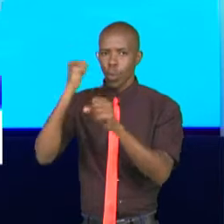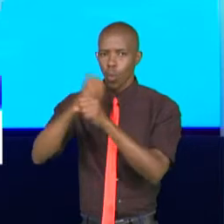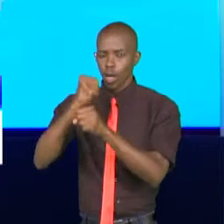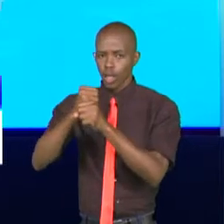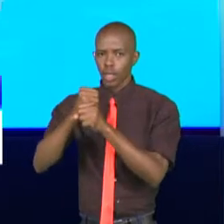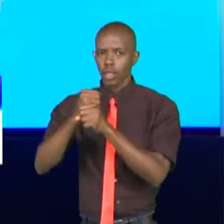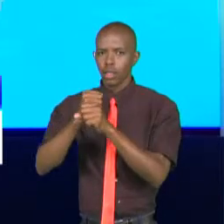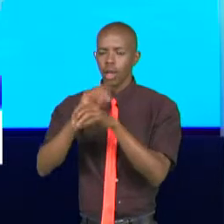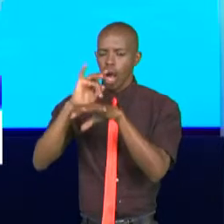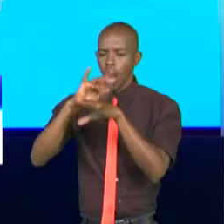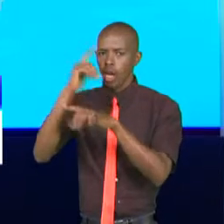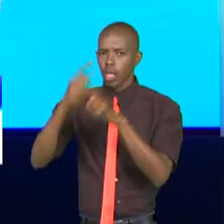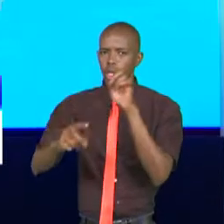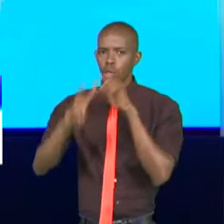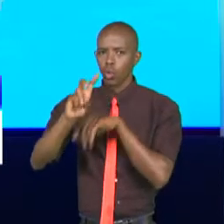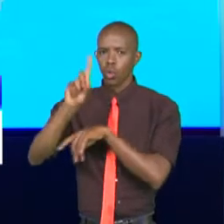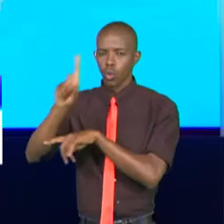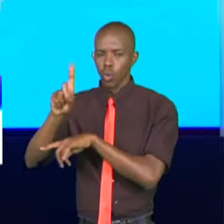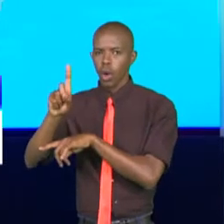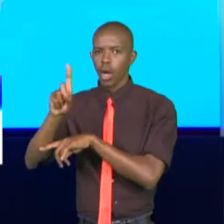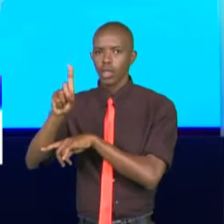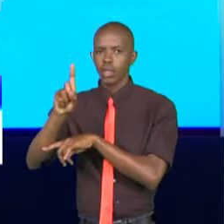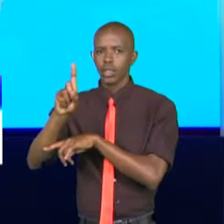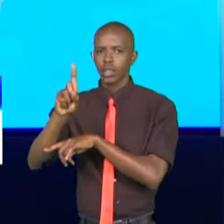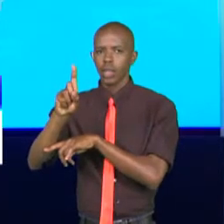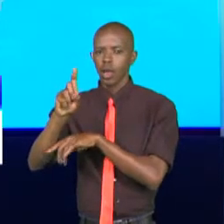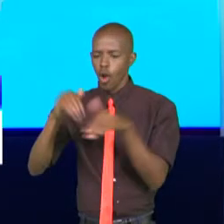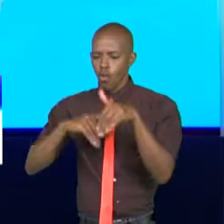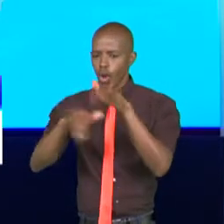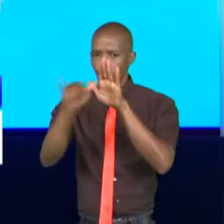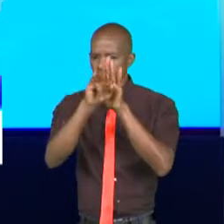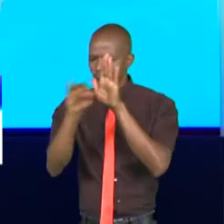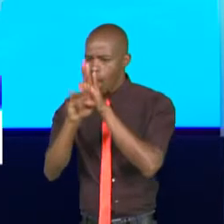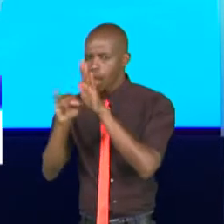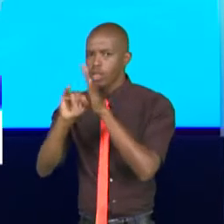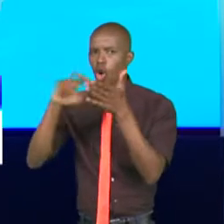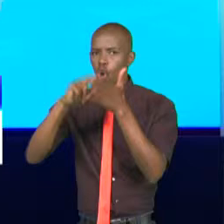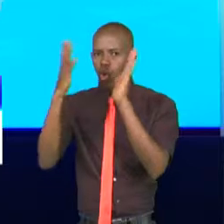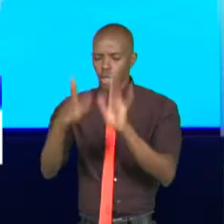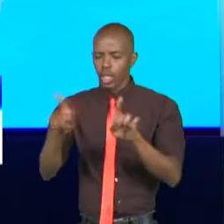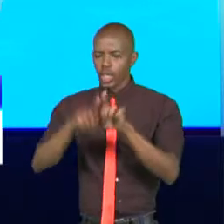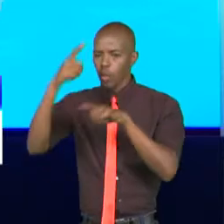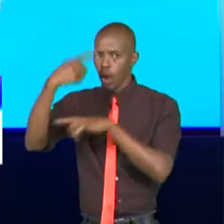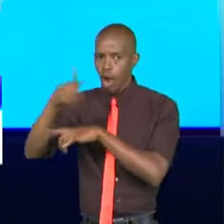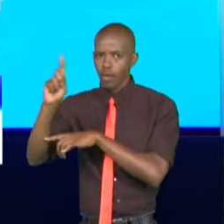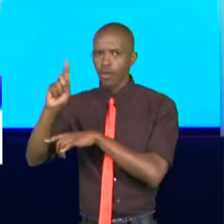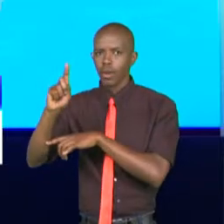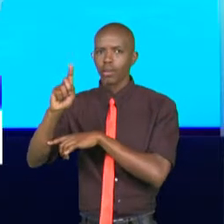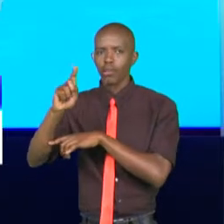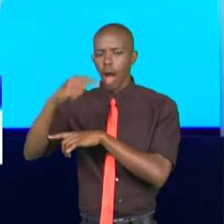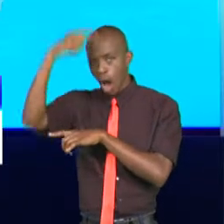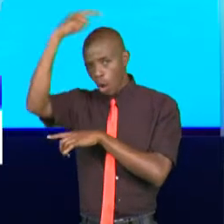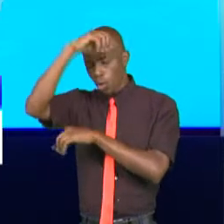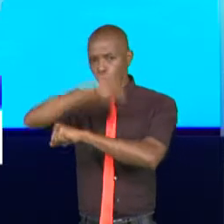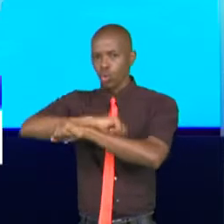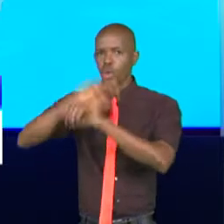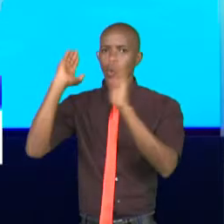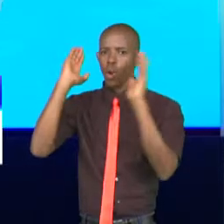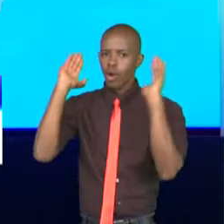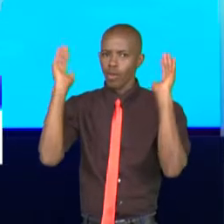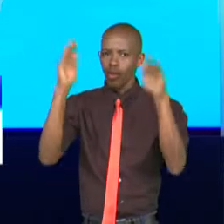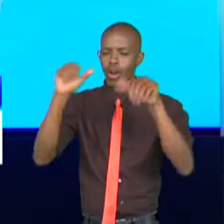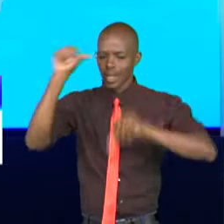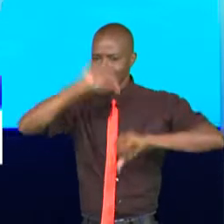in early 2021 following identification of a contractor and approval. The graduate school will focus on